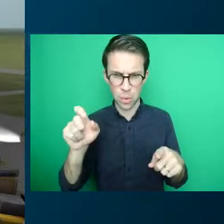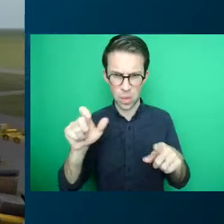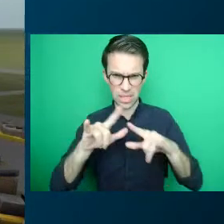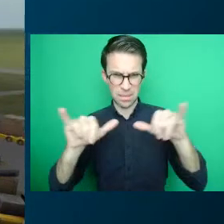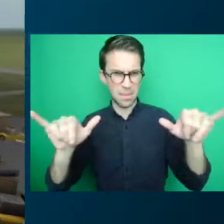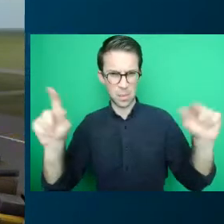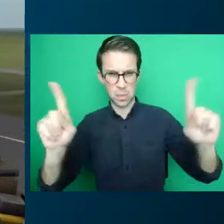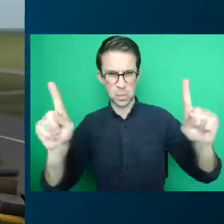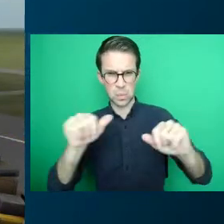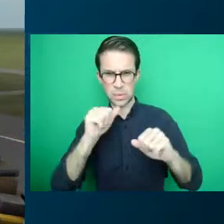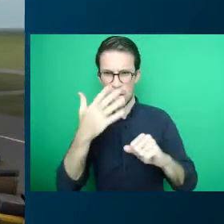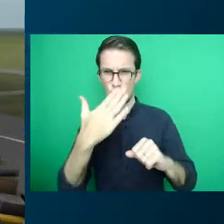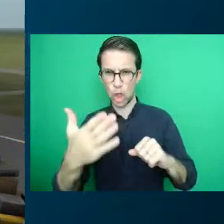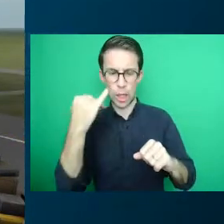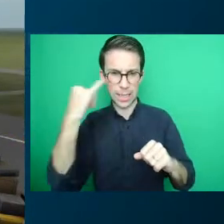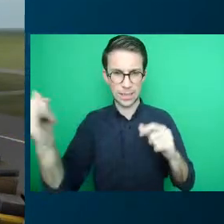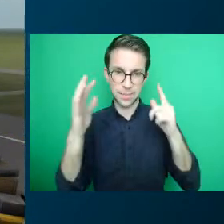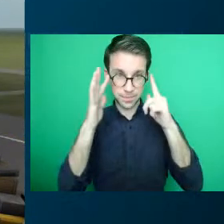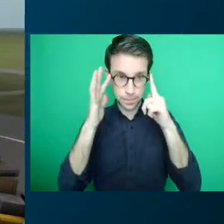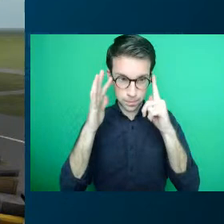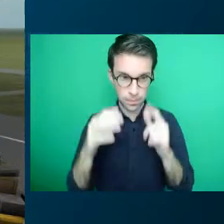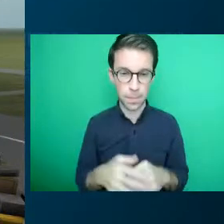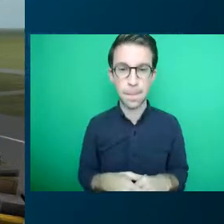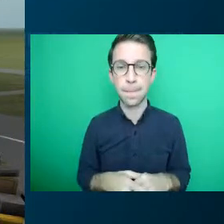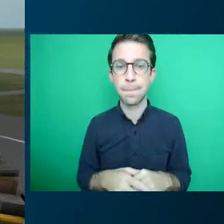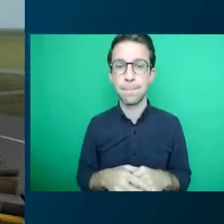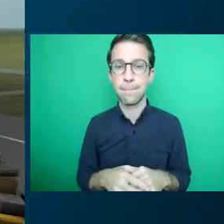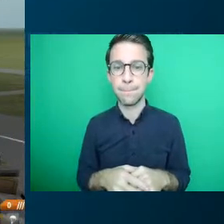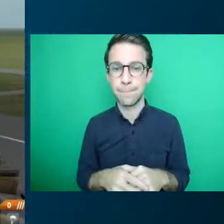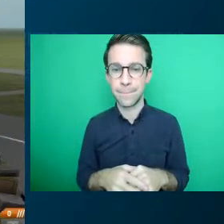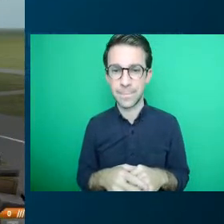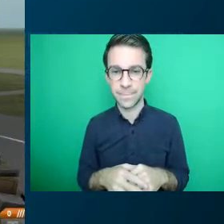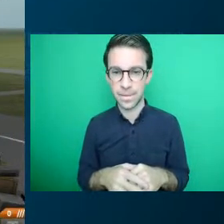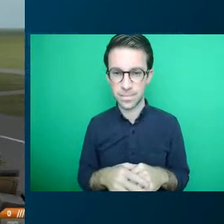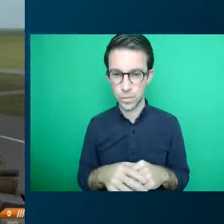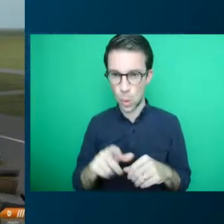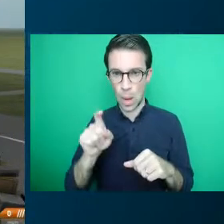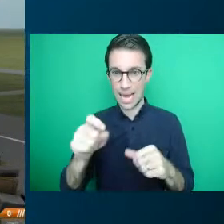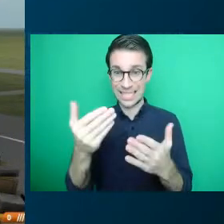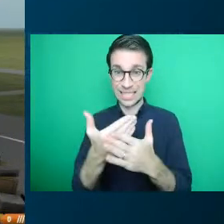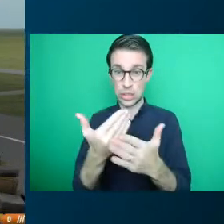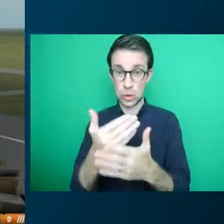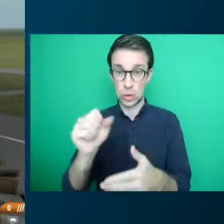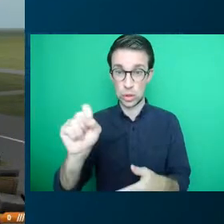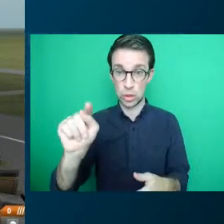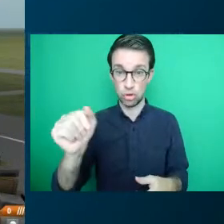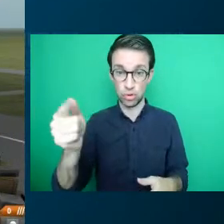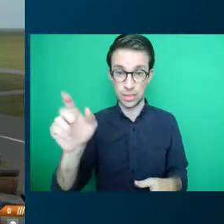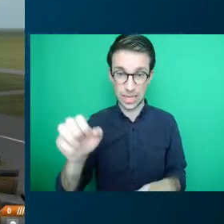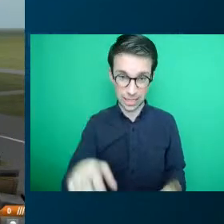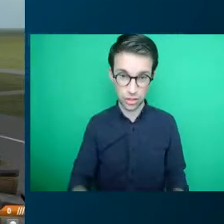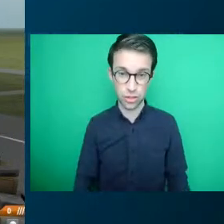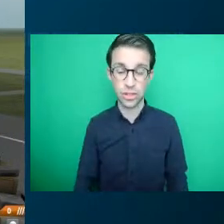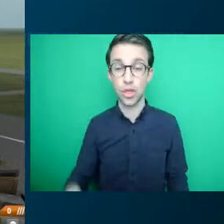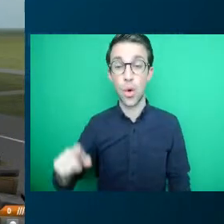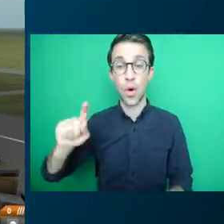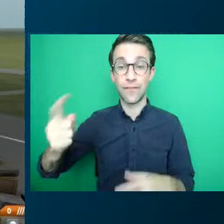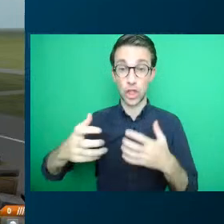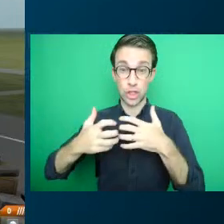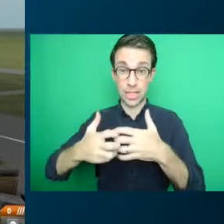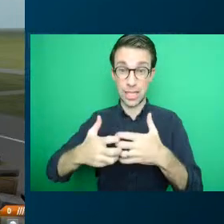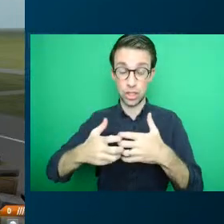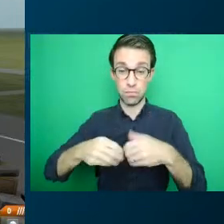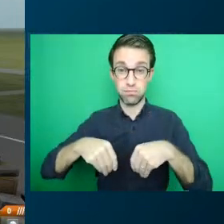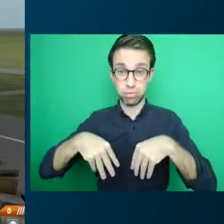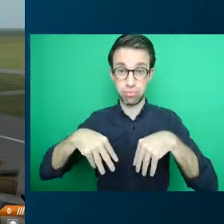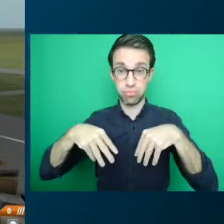Gotta watch the time here. So let's program that correctly. I'm just going to say, hey, I need a new stage. And the first thing I want to have happen is light the engine. And the